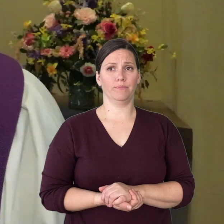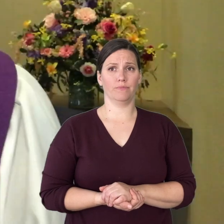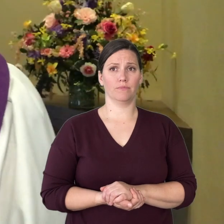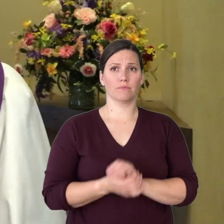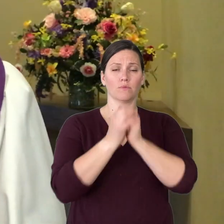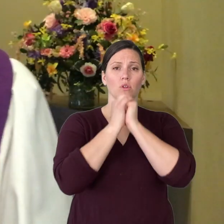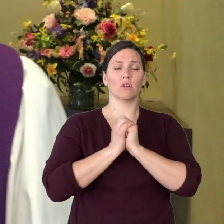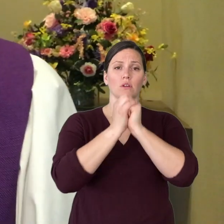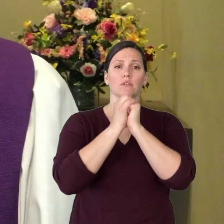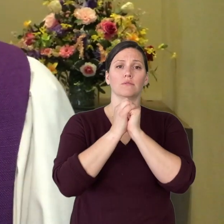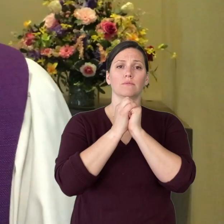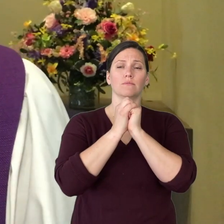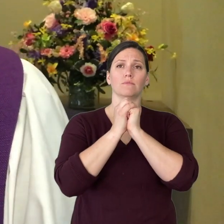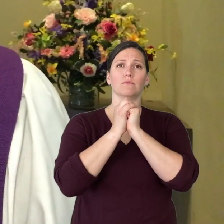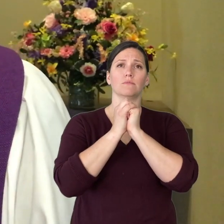We pray.